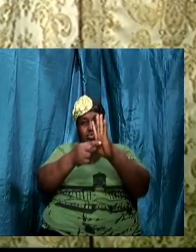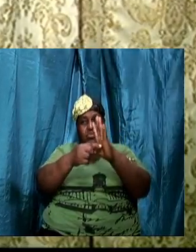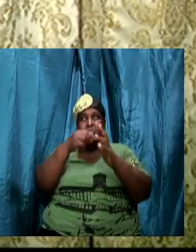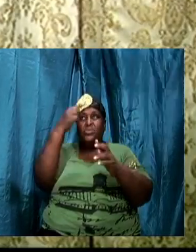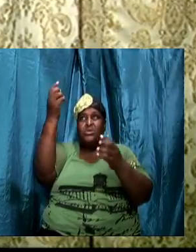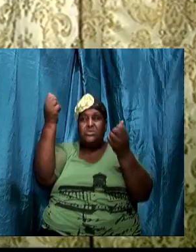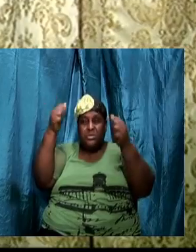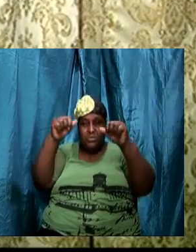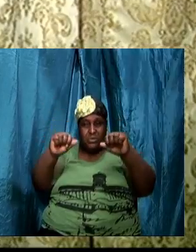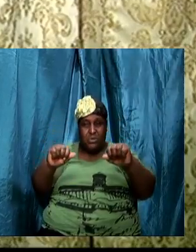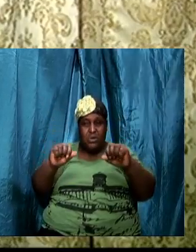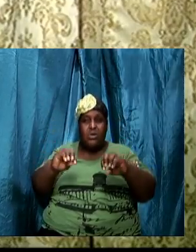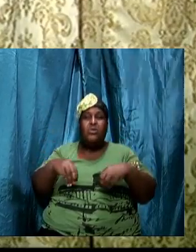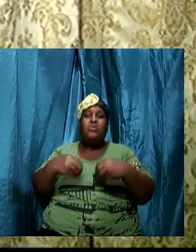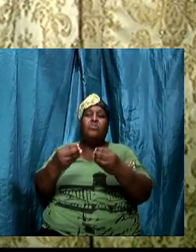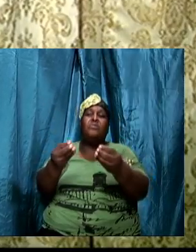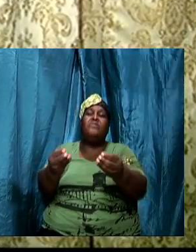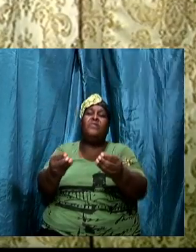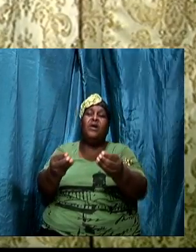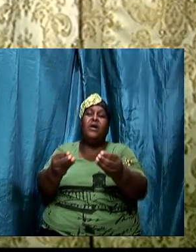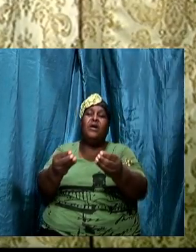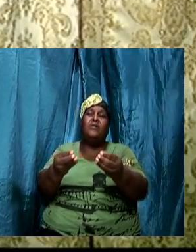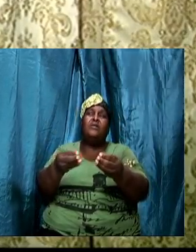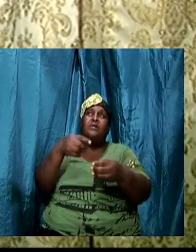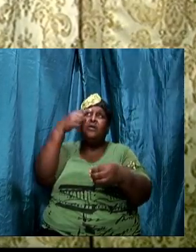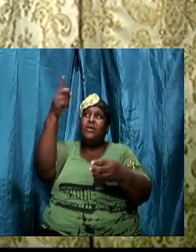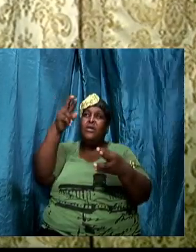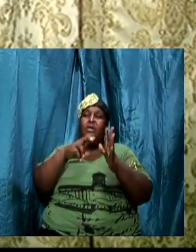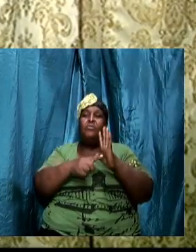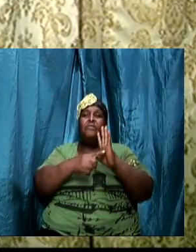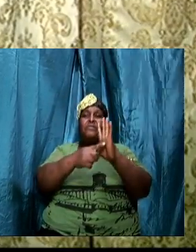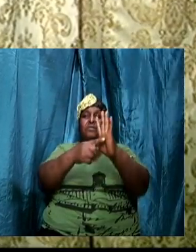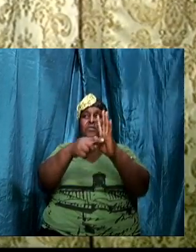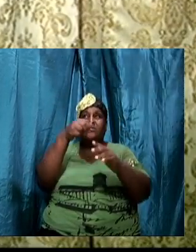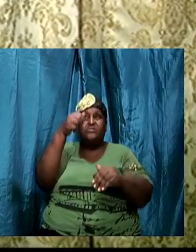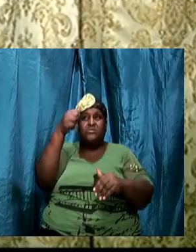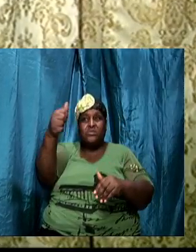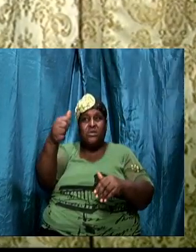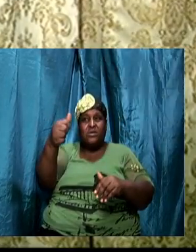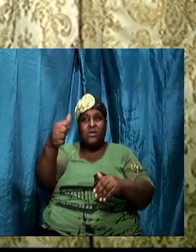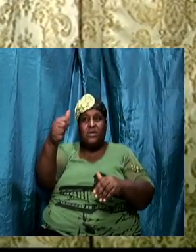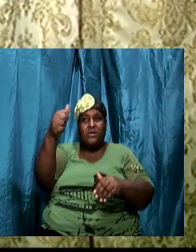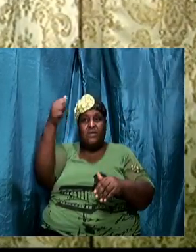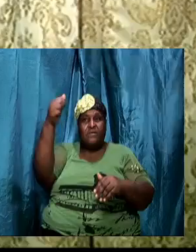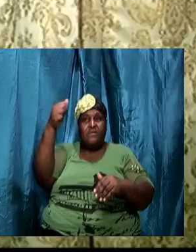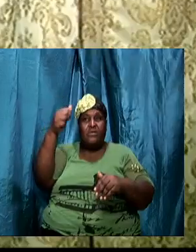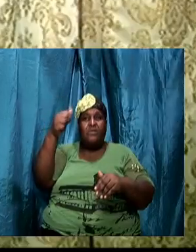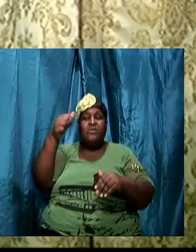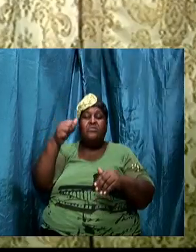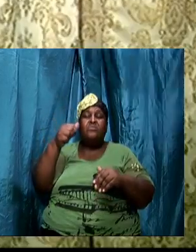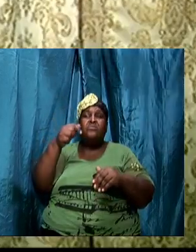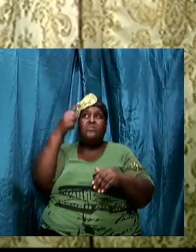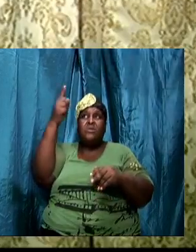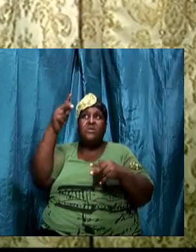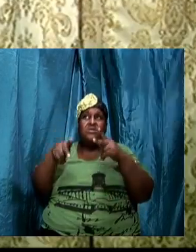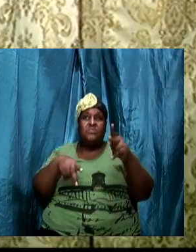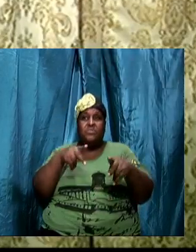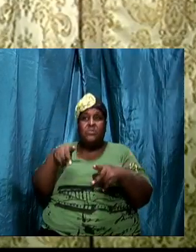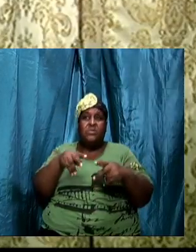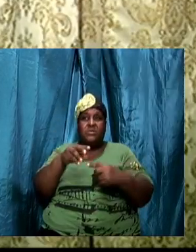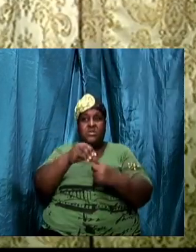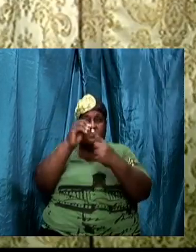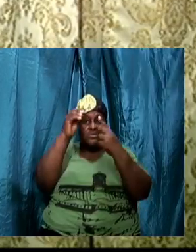ability to provide, He revealed Himself to them in a particular way and through